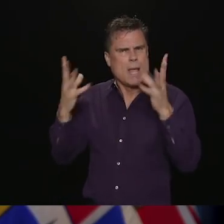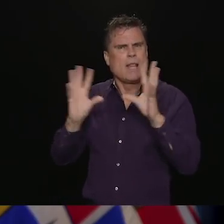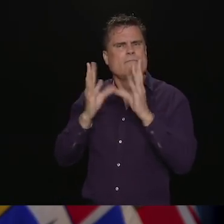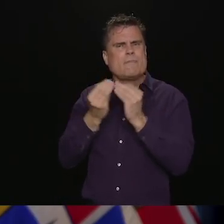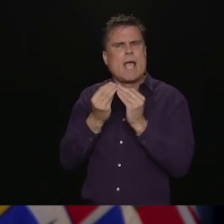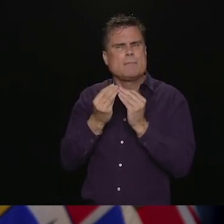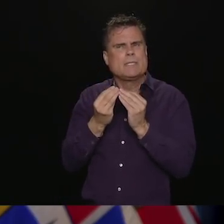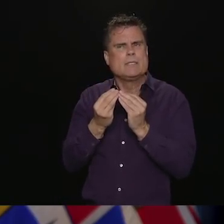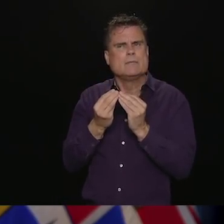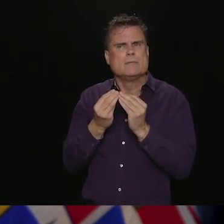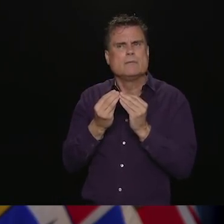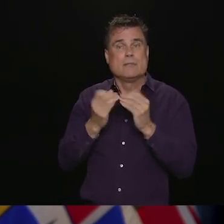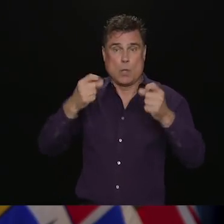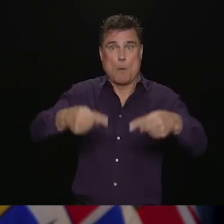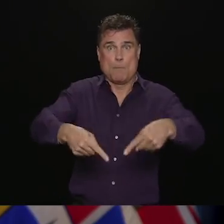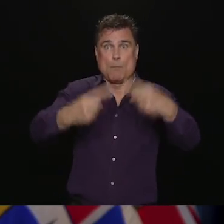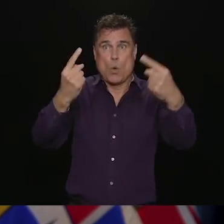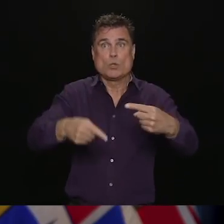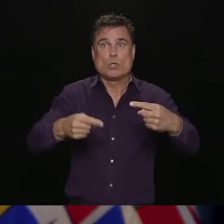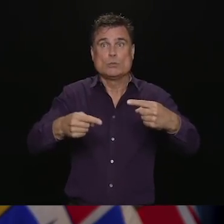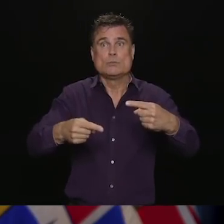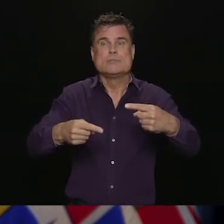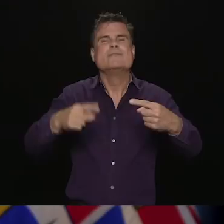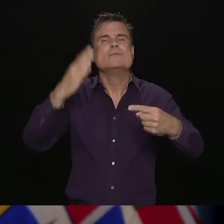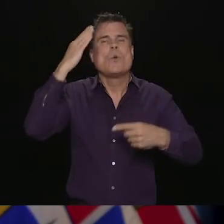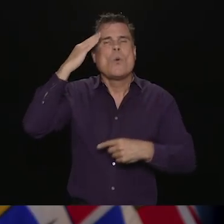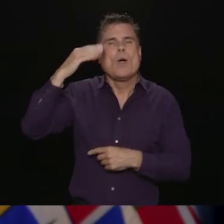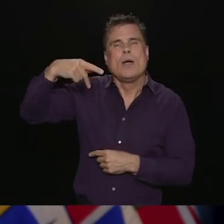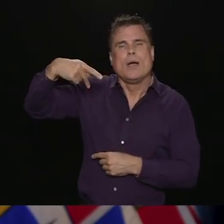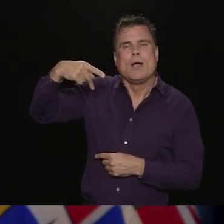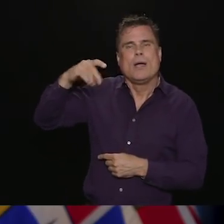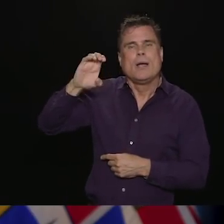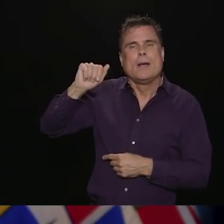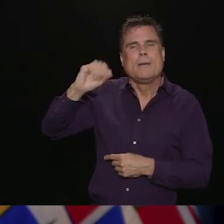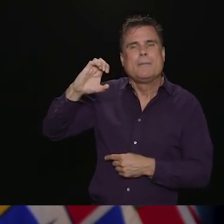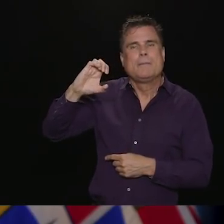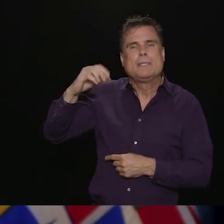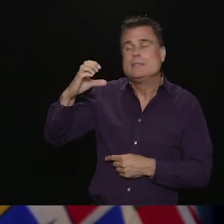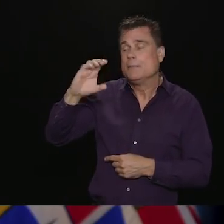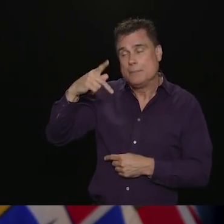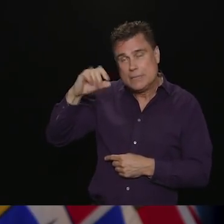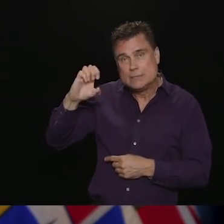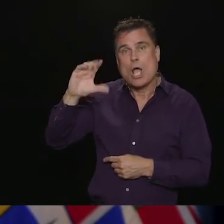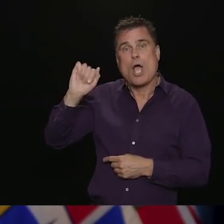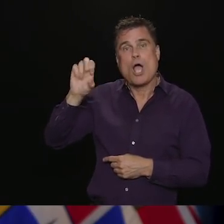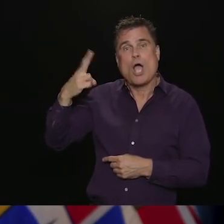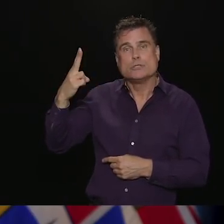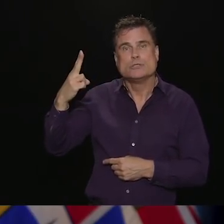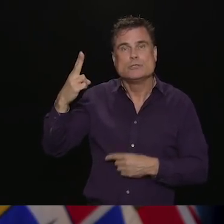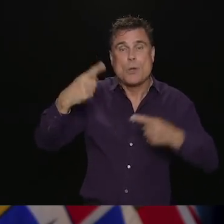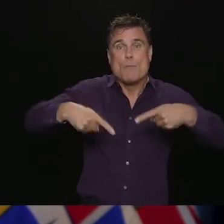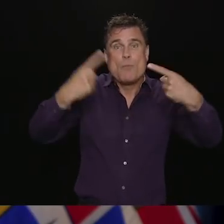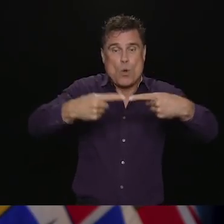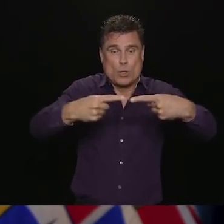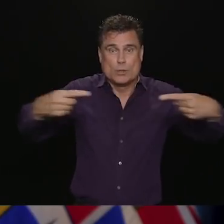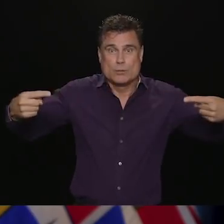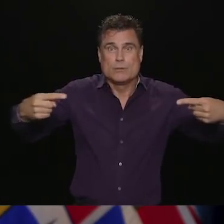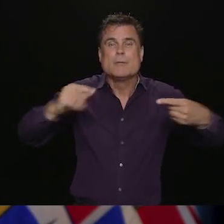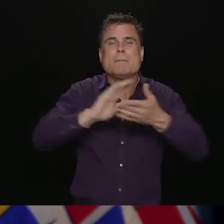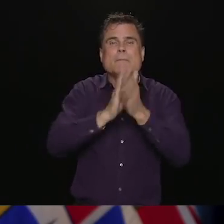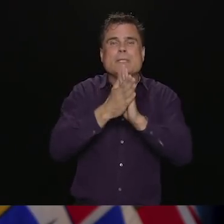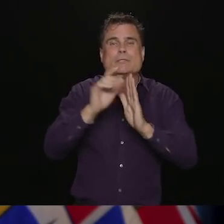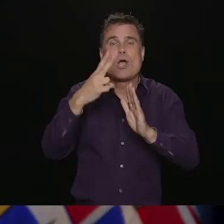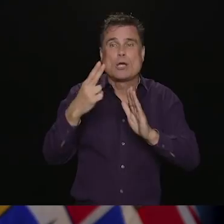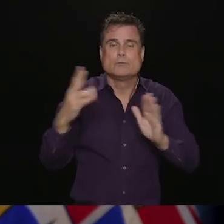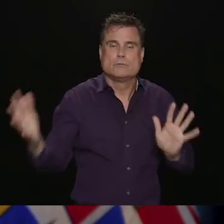no quarantine required of them. And, you know, some people are wondering, you know, a person from D.C. could easily be infected or infect others in